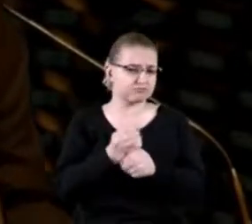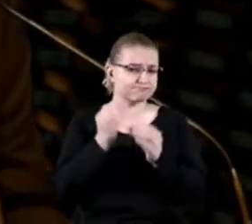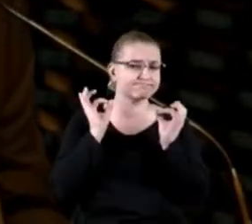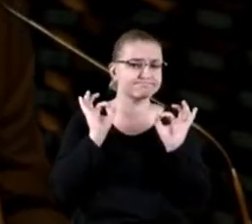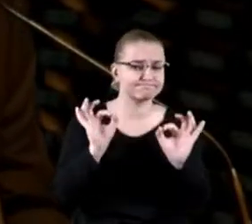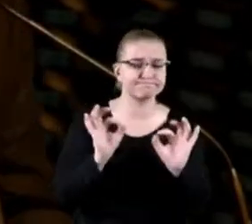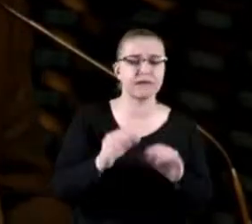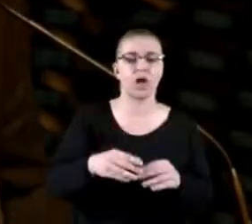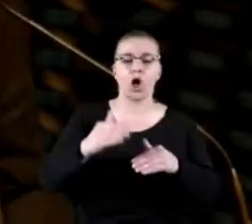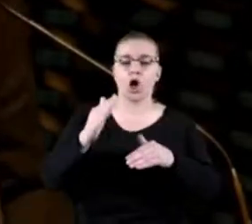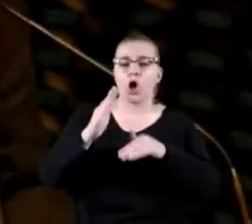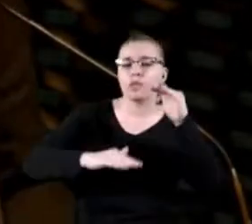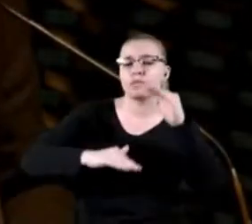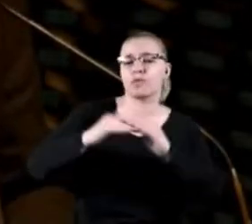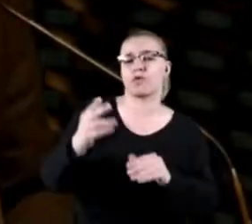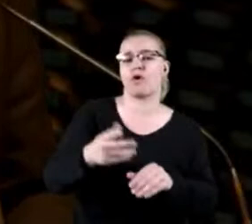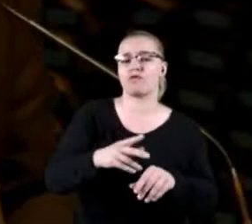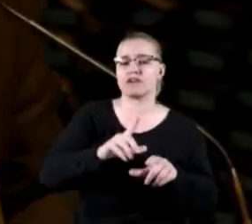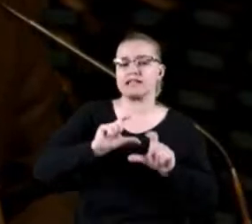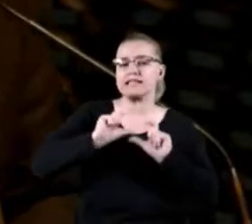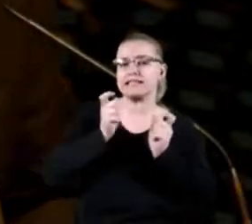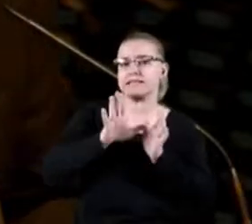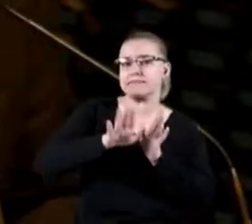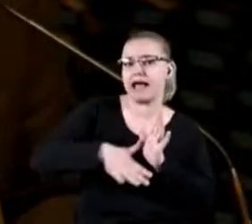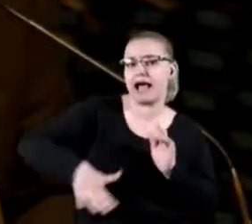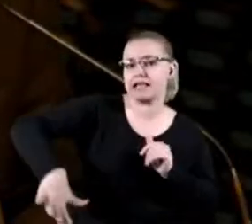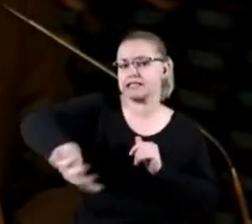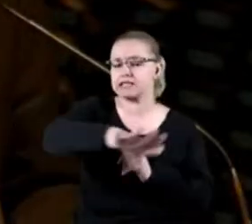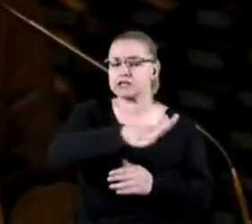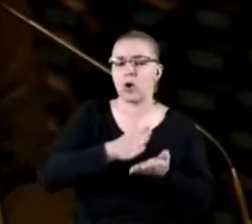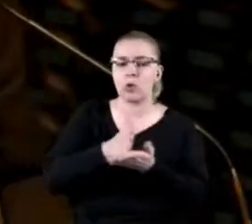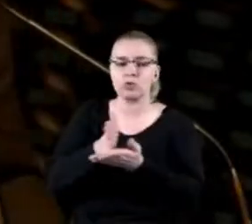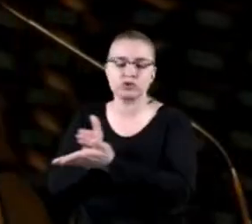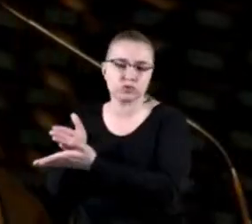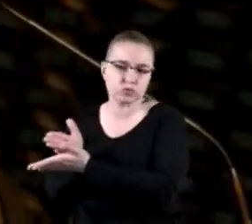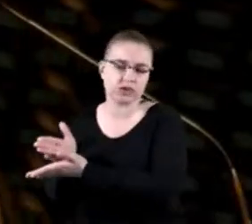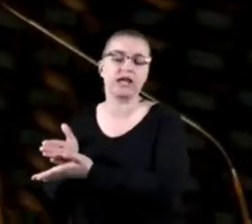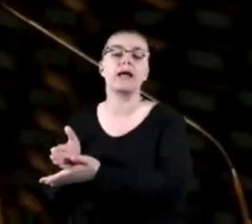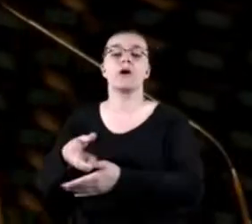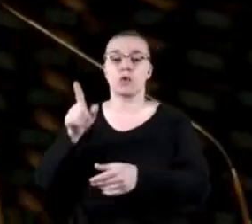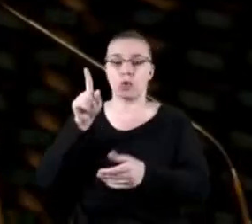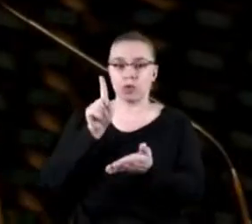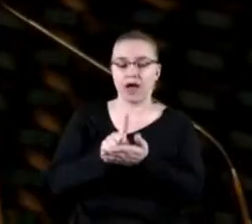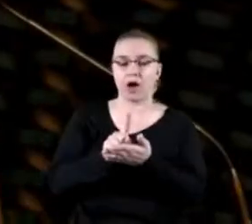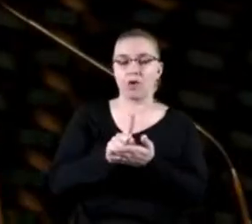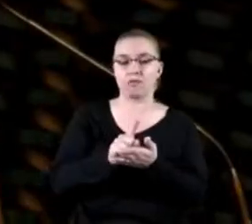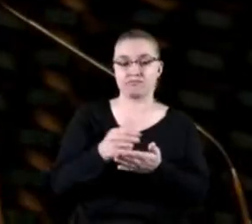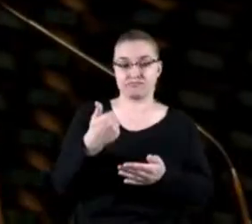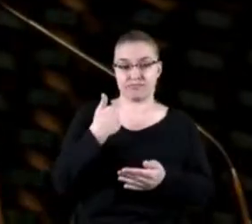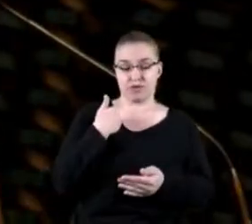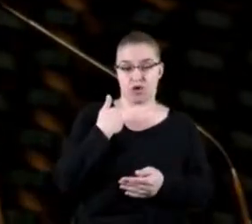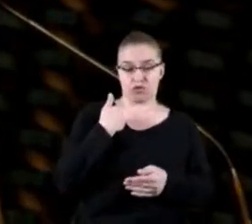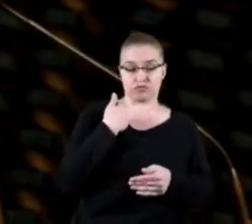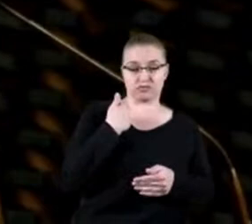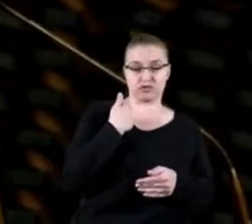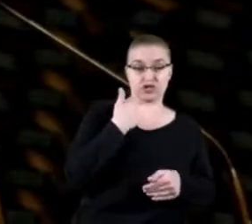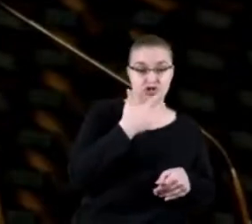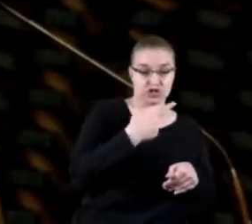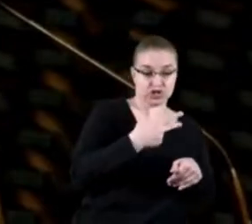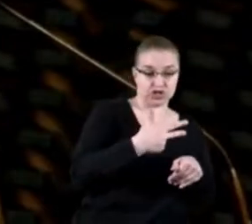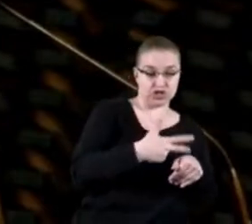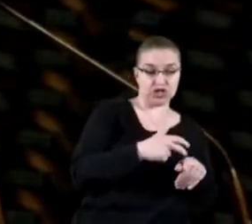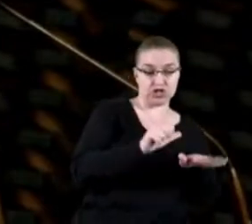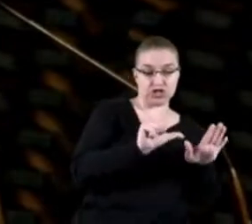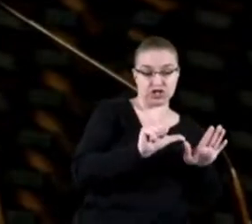In terms of the quality of our work and the building of infrastructure, we are now